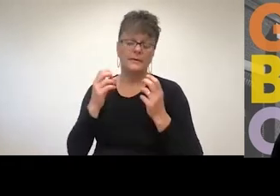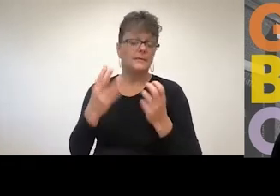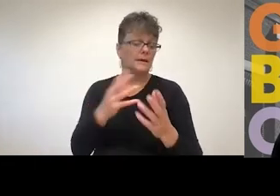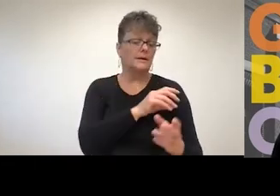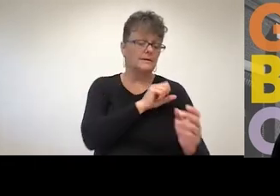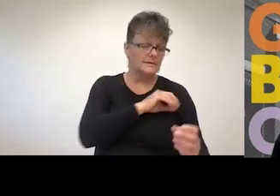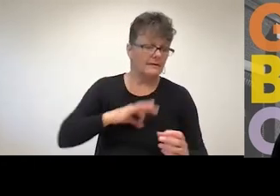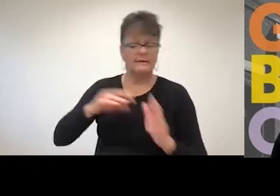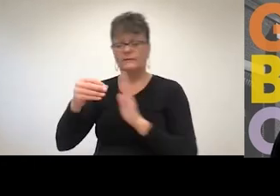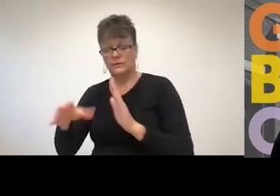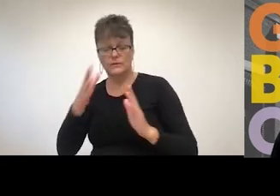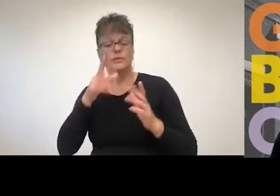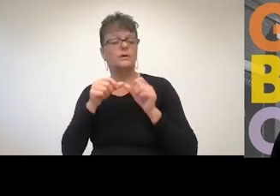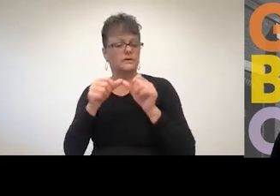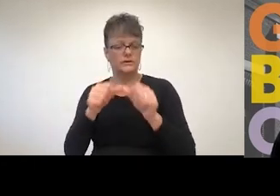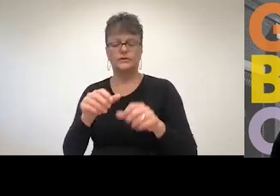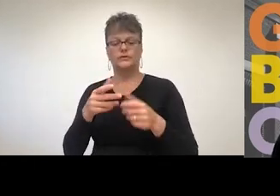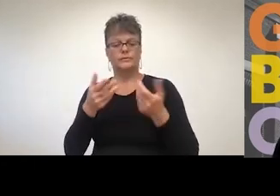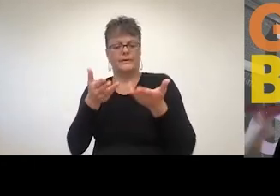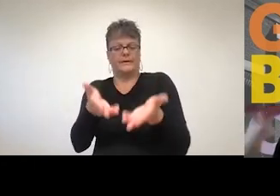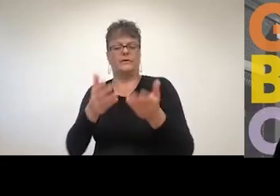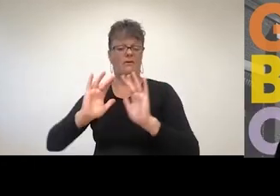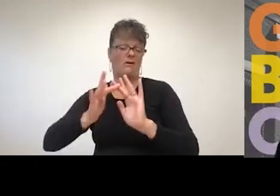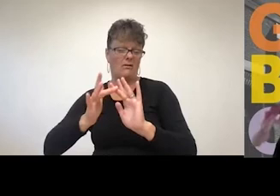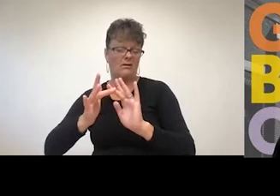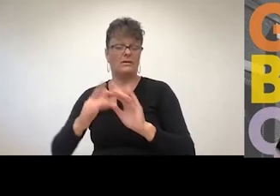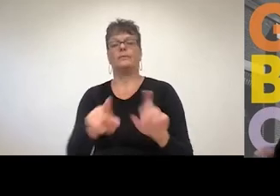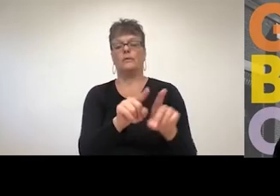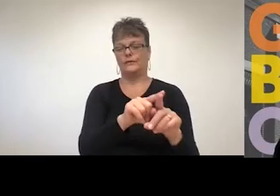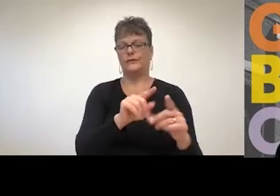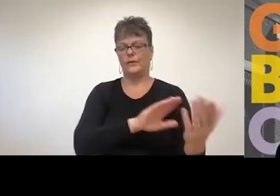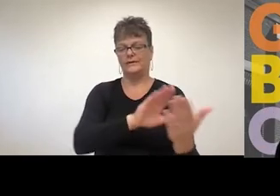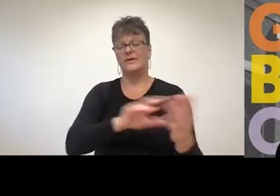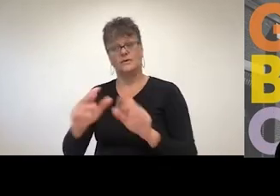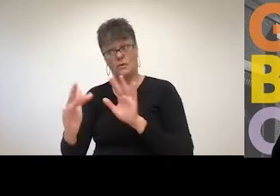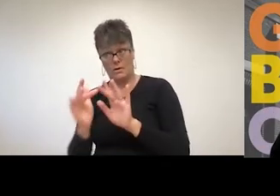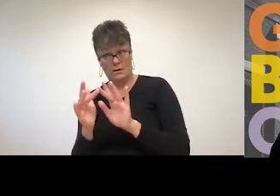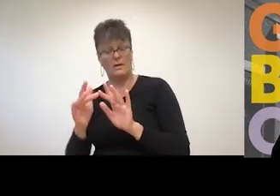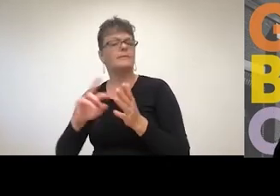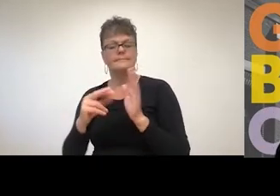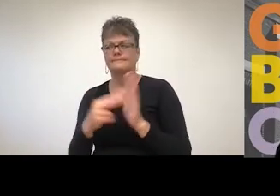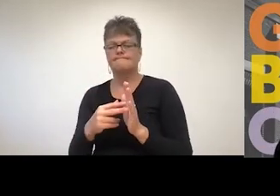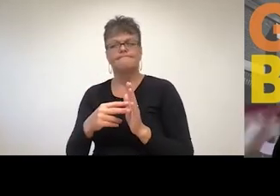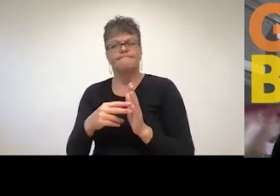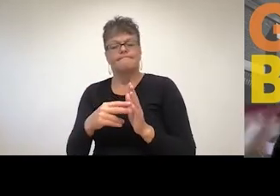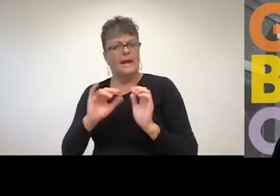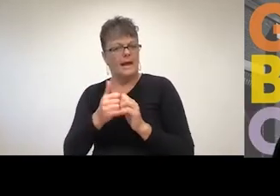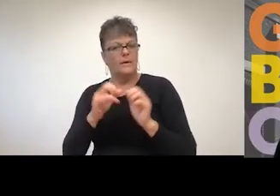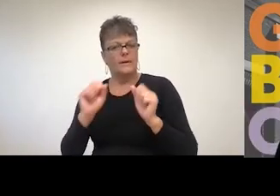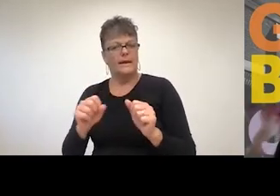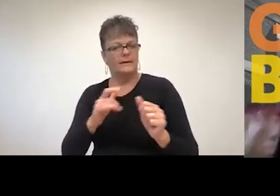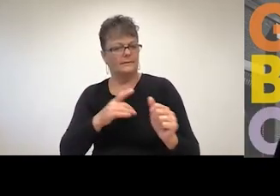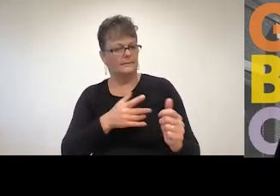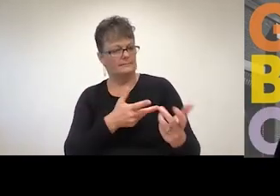semester. So we're really going to need to find ways to foster ongoing sense of connection that bridges the on-campus and the digital learning